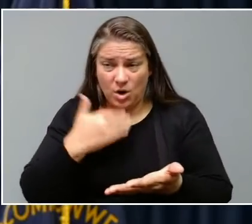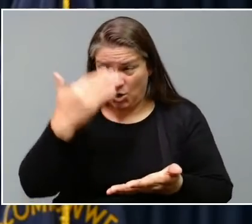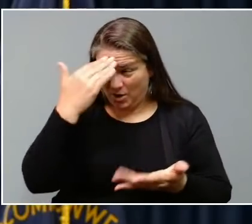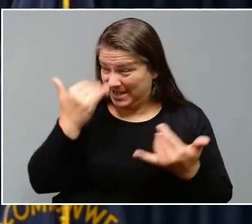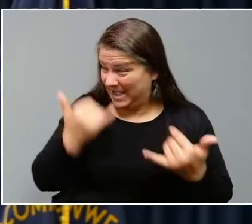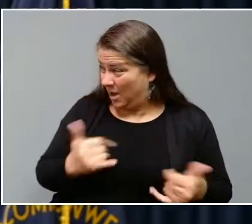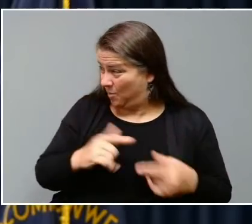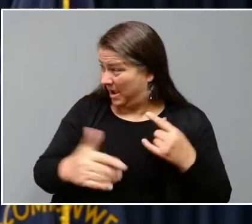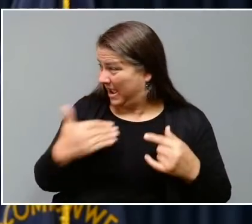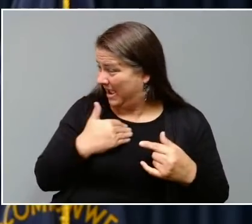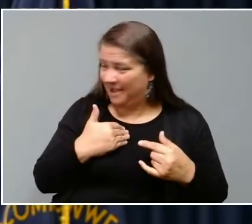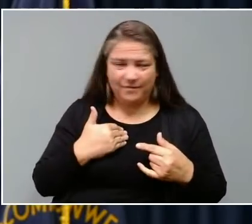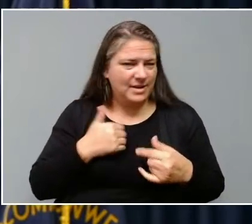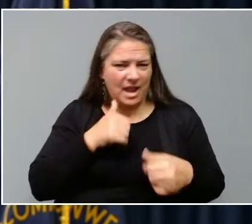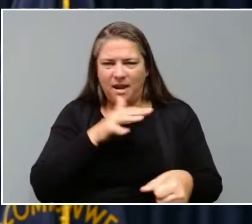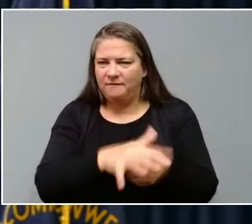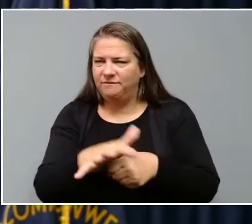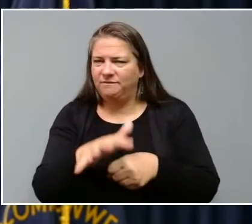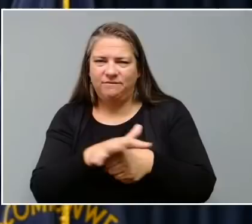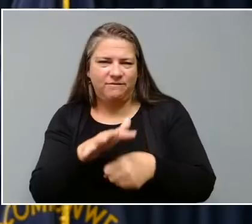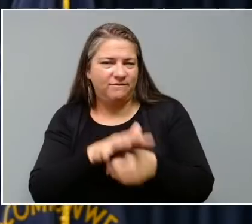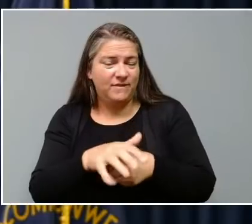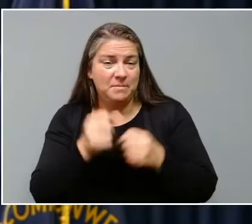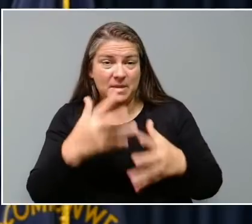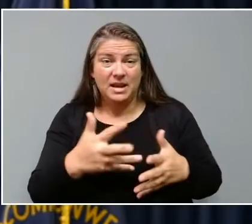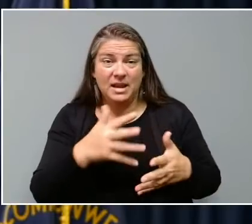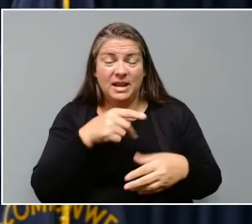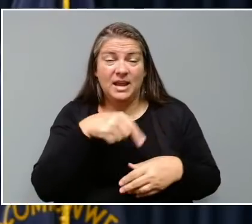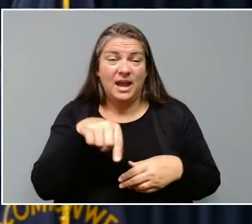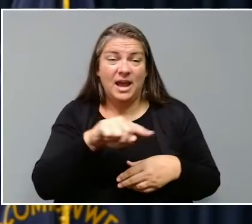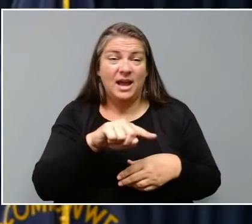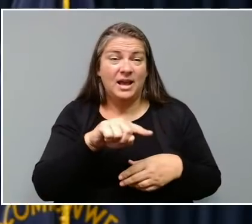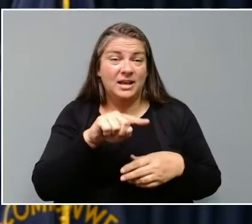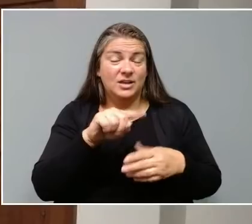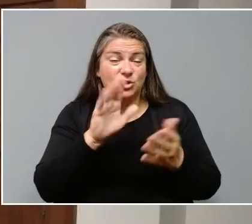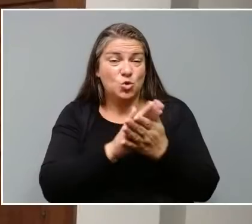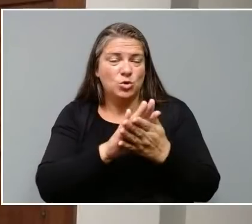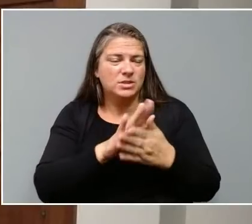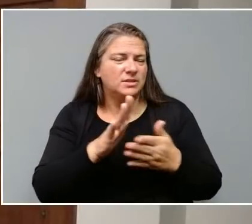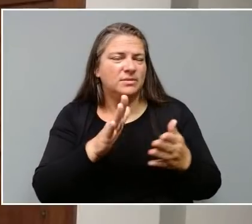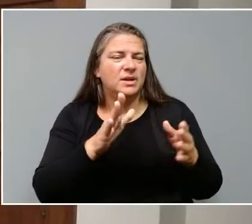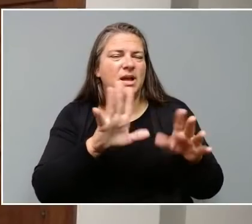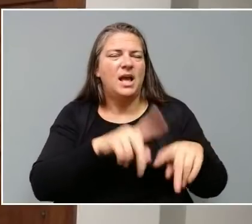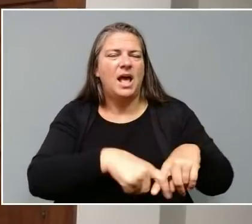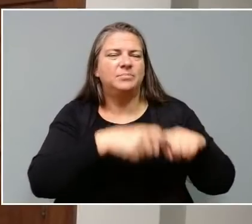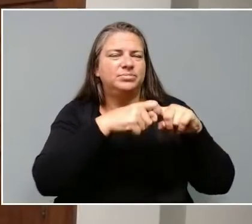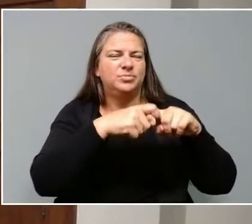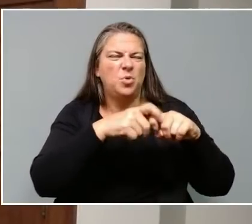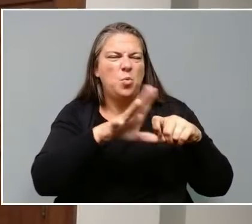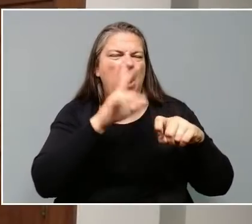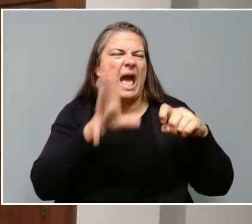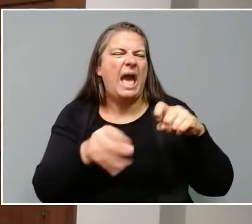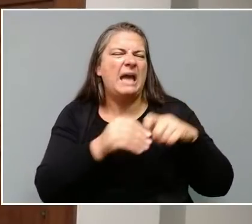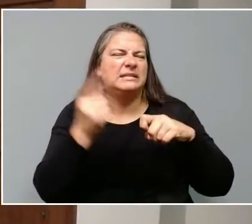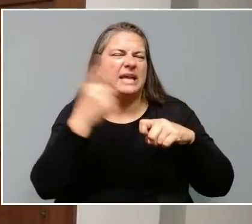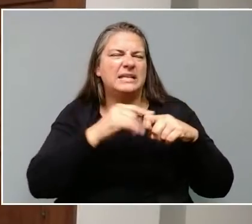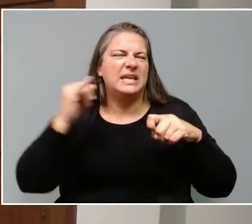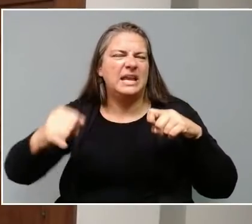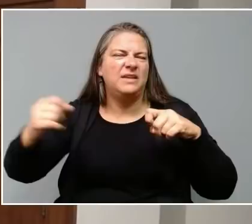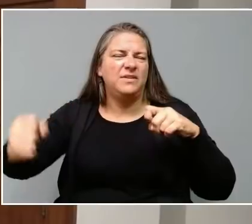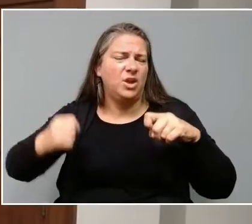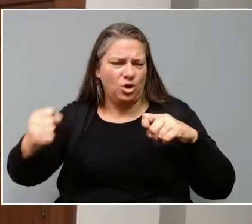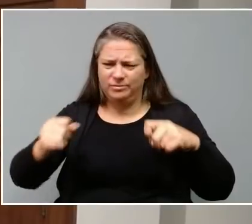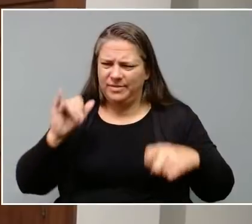offline and they're just saying they'll tack on days at the end of the year, so that's not workable. So I think everybody recognizes that we need, first of